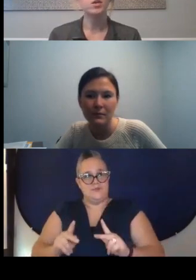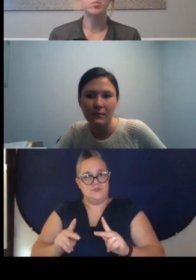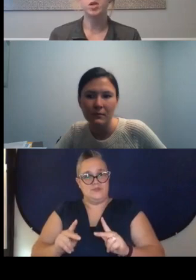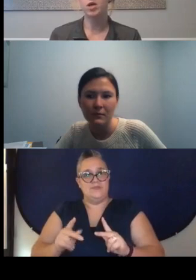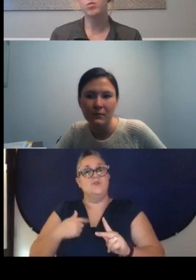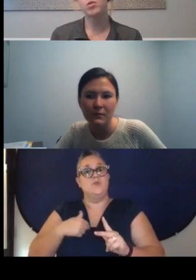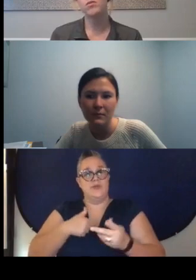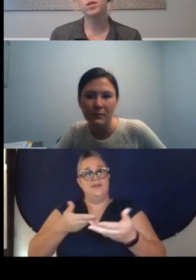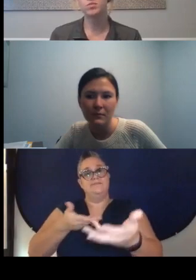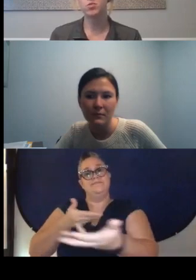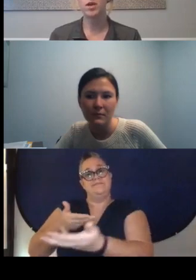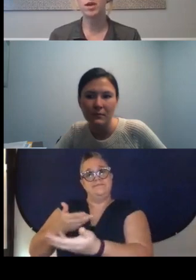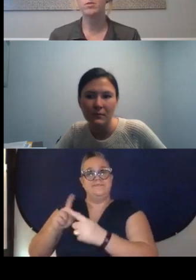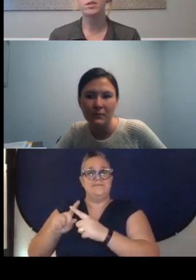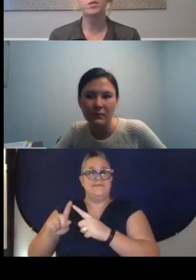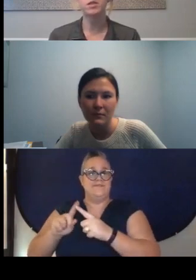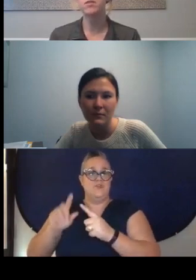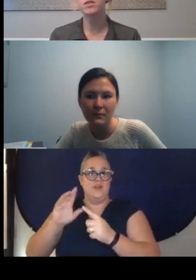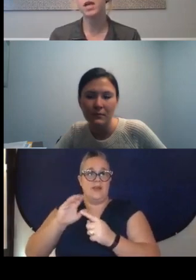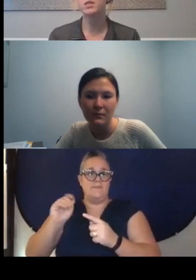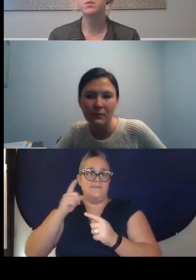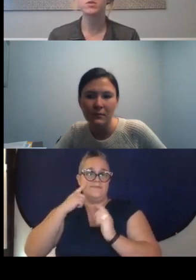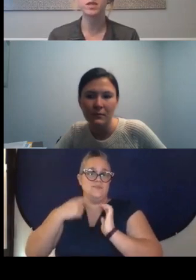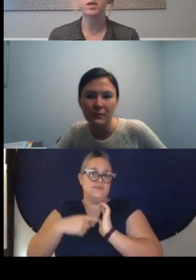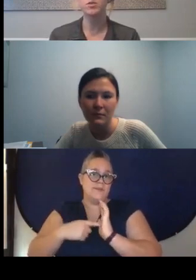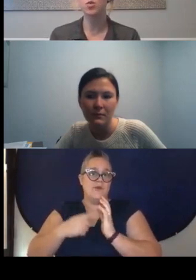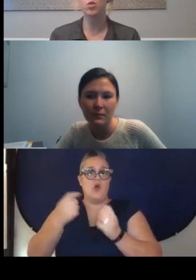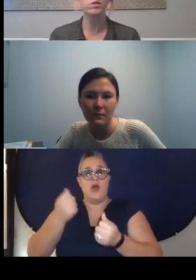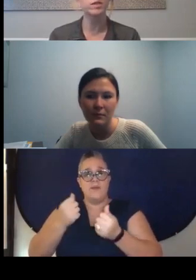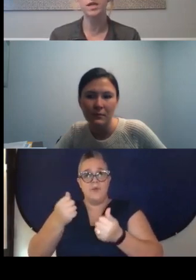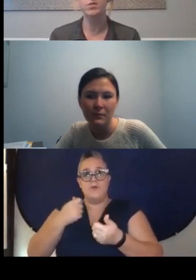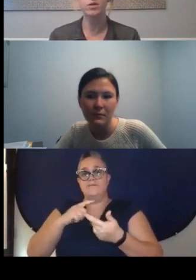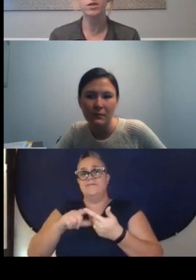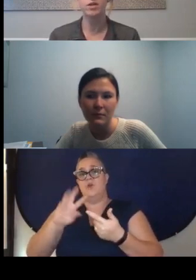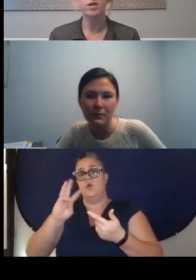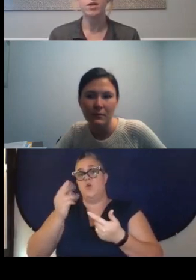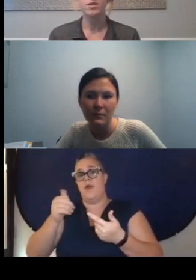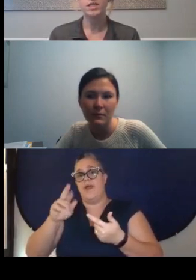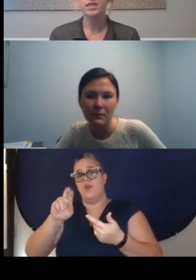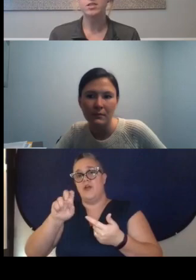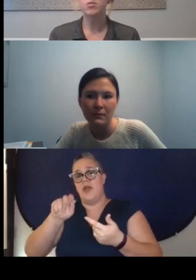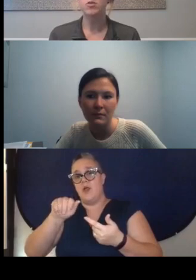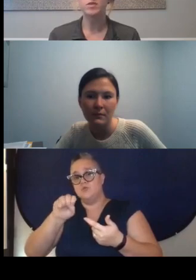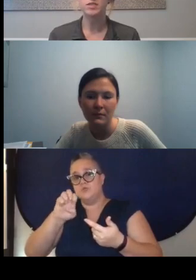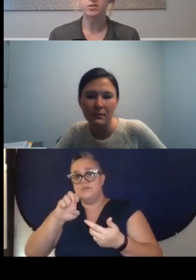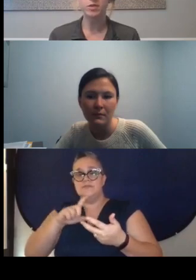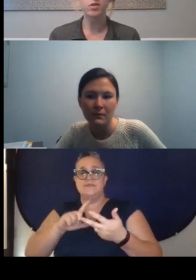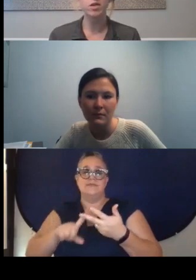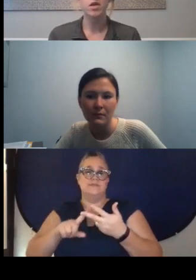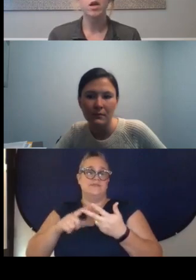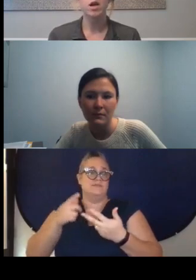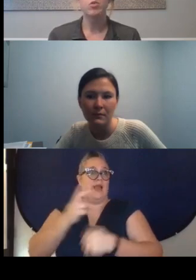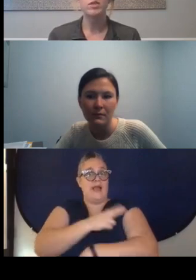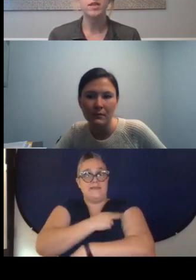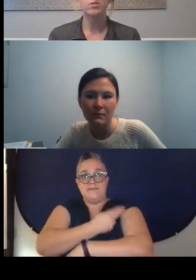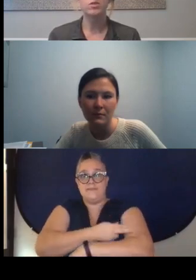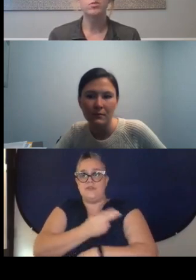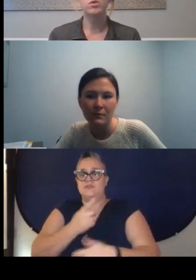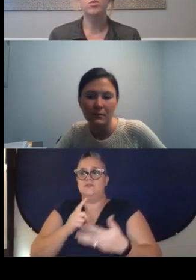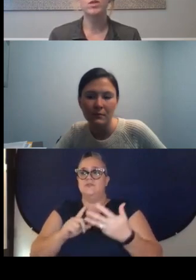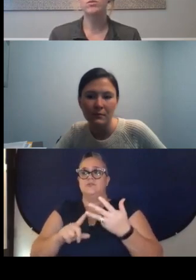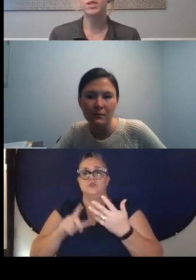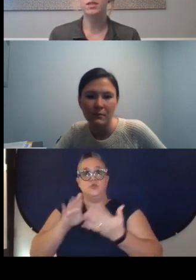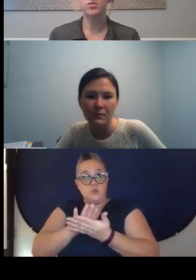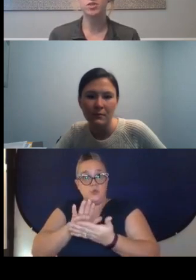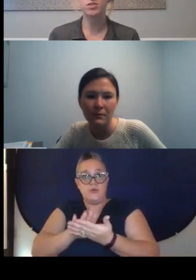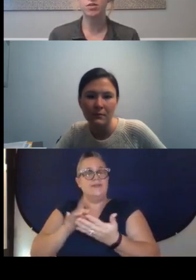on, it could be automotive, it could be warehouse, it could be even hospitals, schools, anywhere that they need to move material, we sell to.